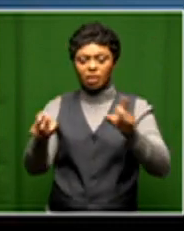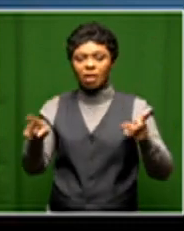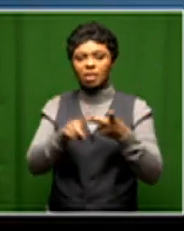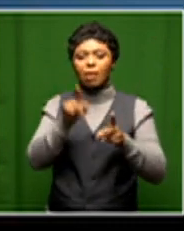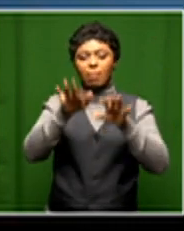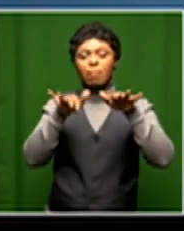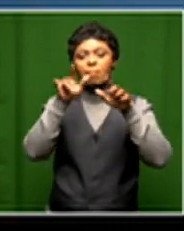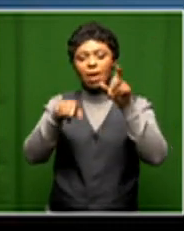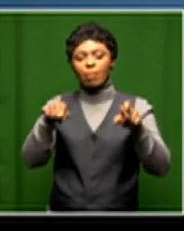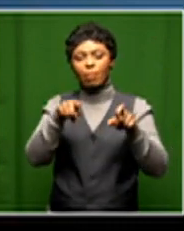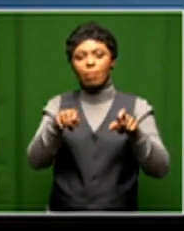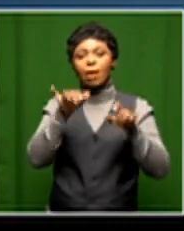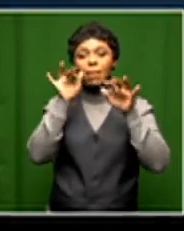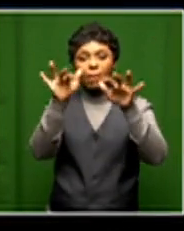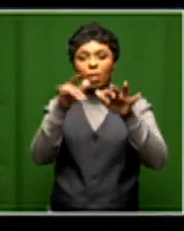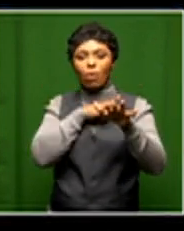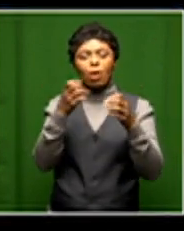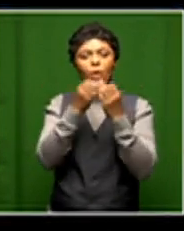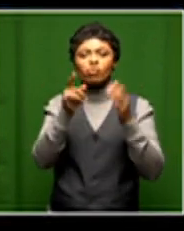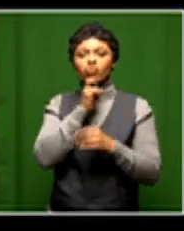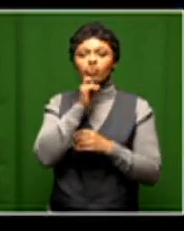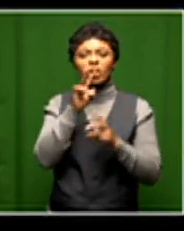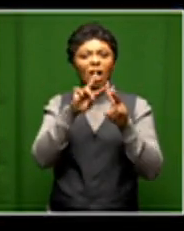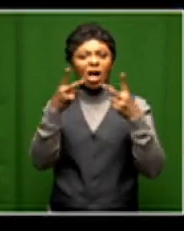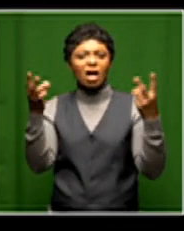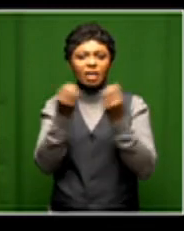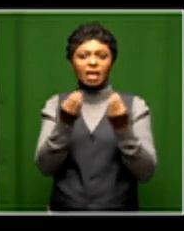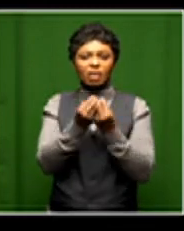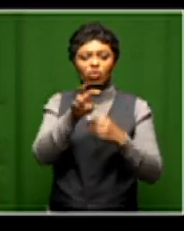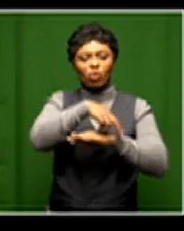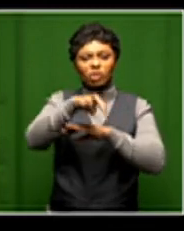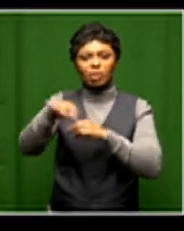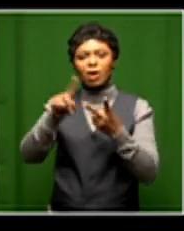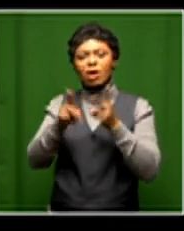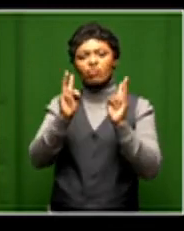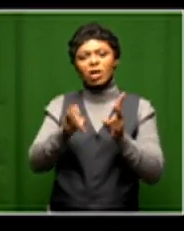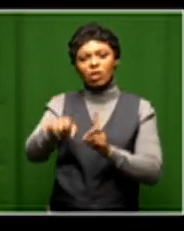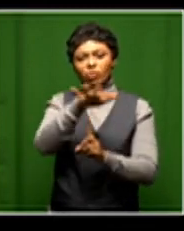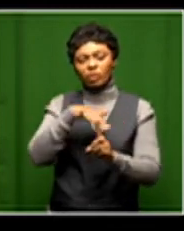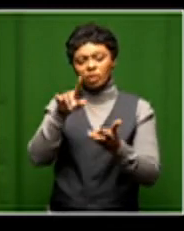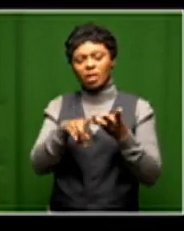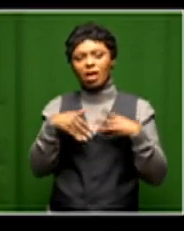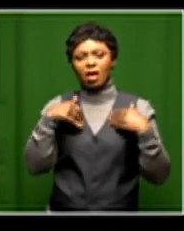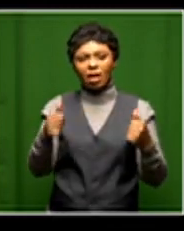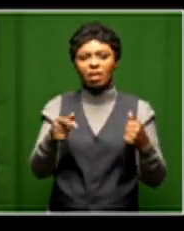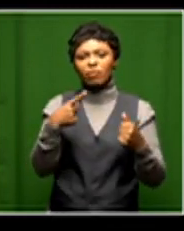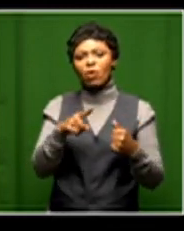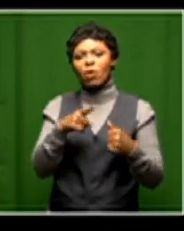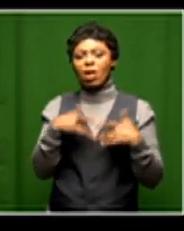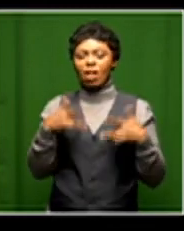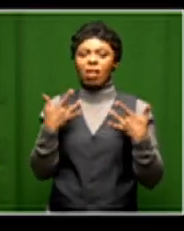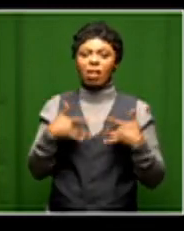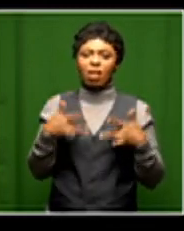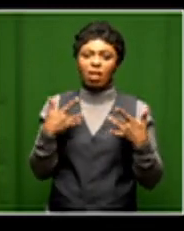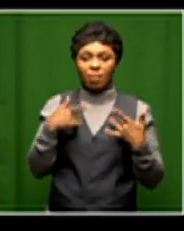people, because they are using sectors like tourism, nature conservation, health for their